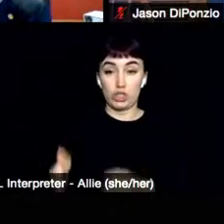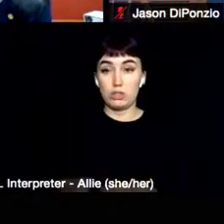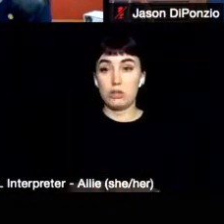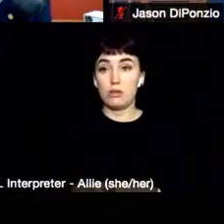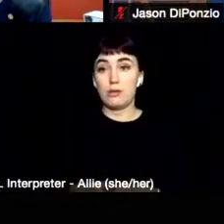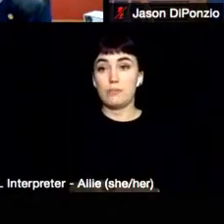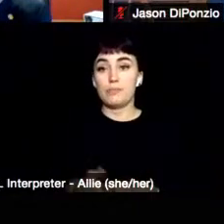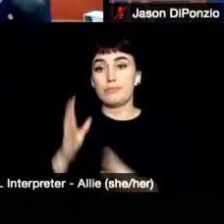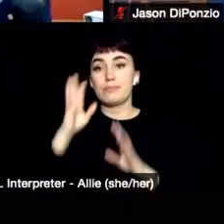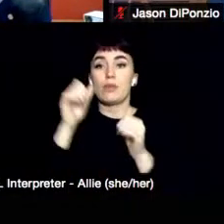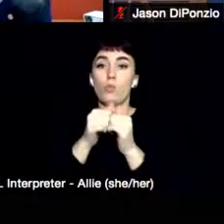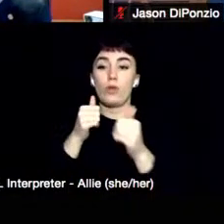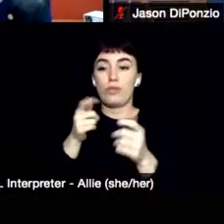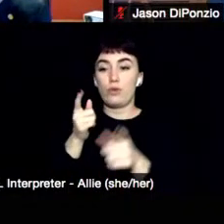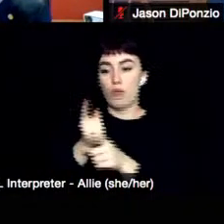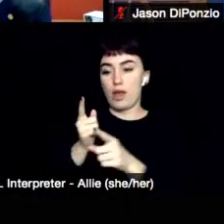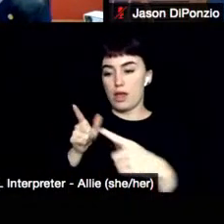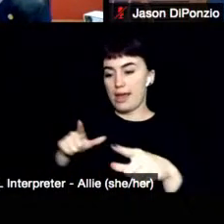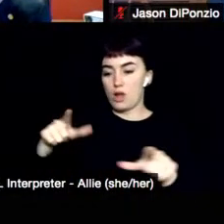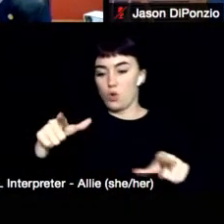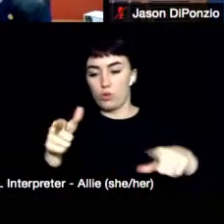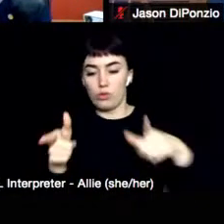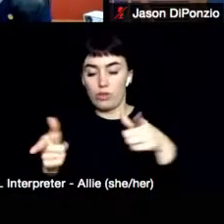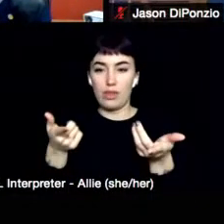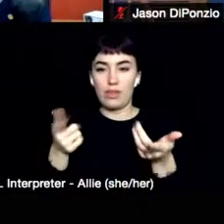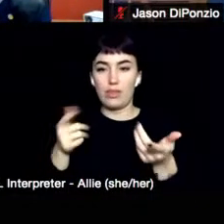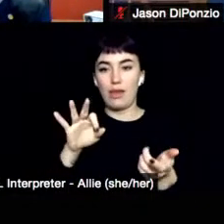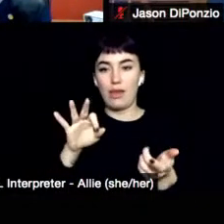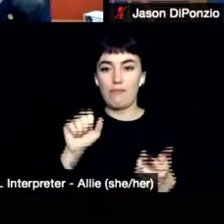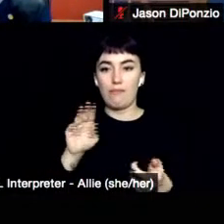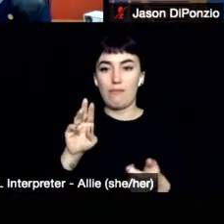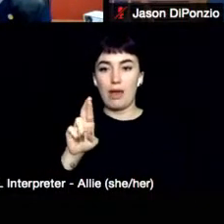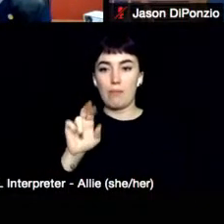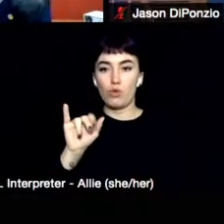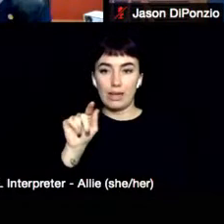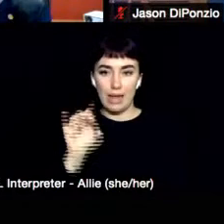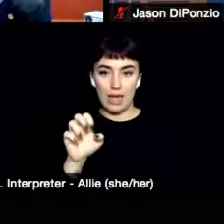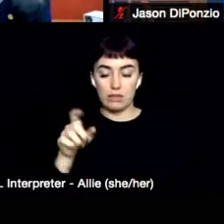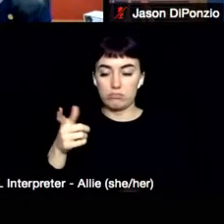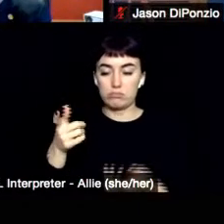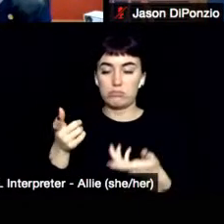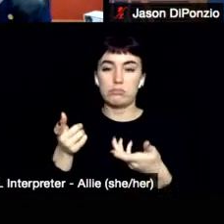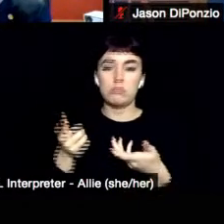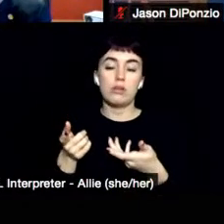come up with the angles and then they go in and fabricate it. So